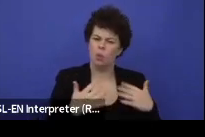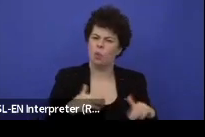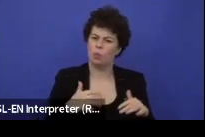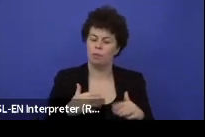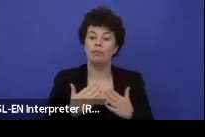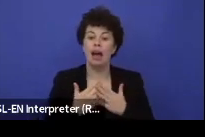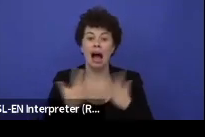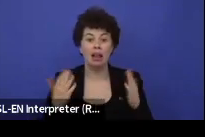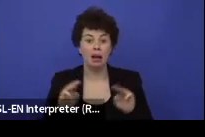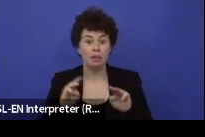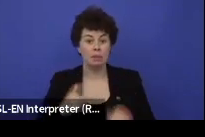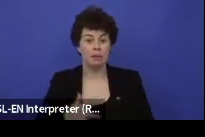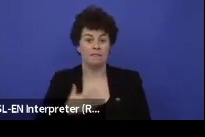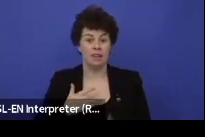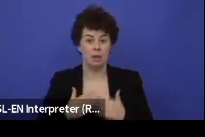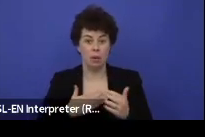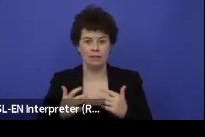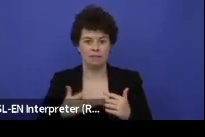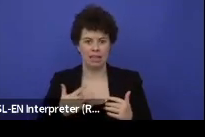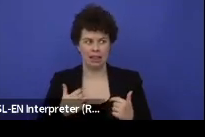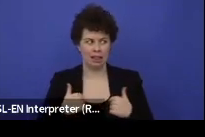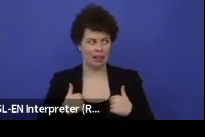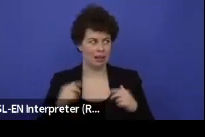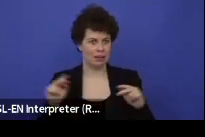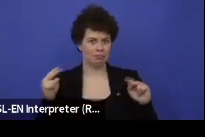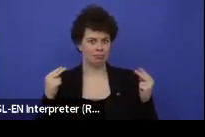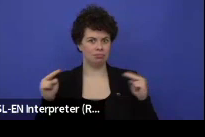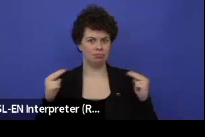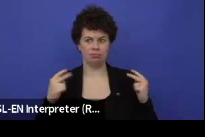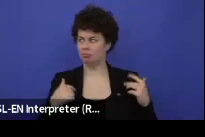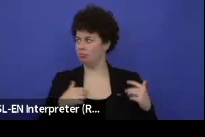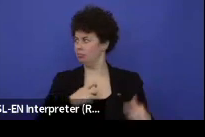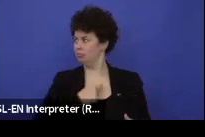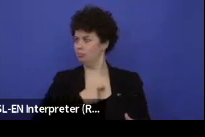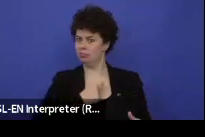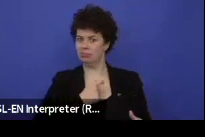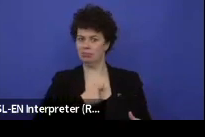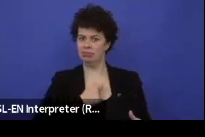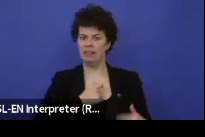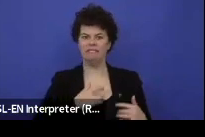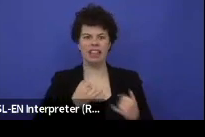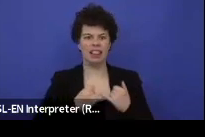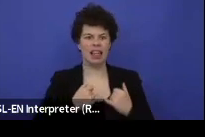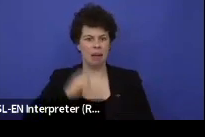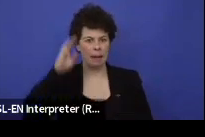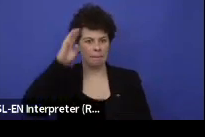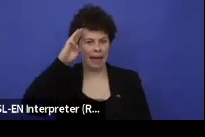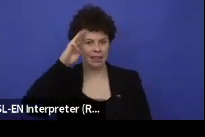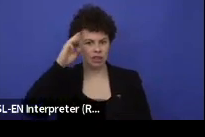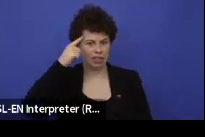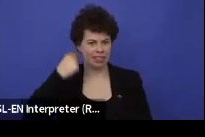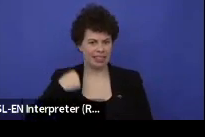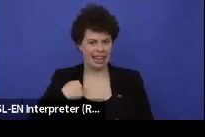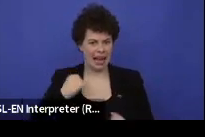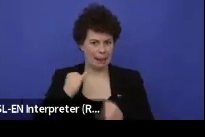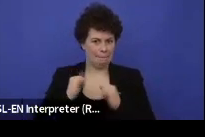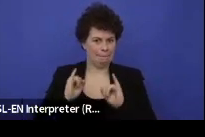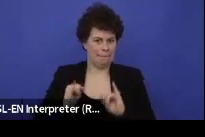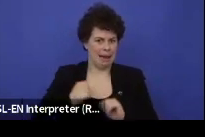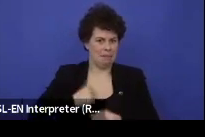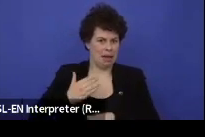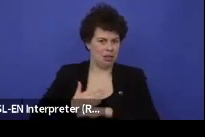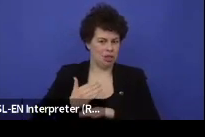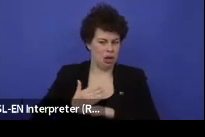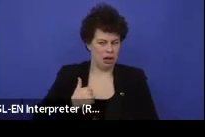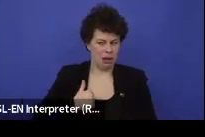end up feeling paranoid and anxious that their managers and colleagues think that they're not up to scratch anymore, think that they're